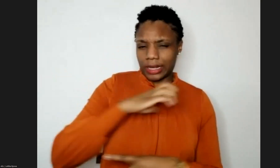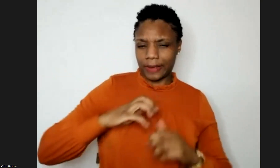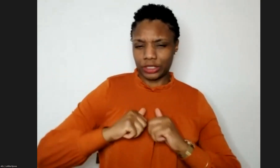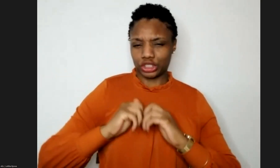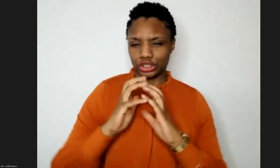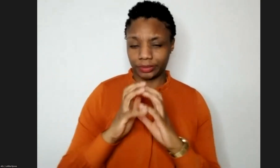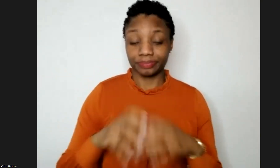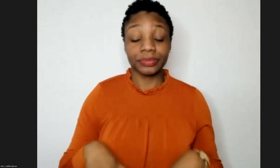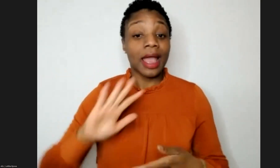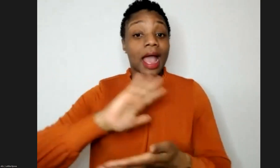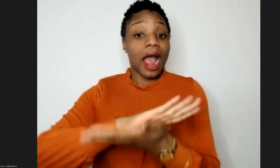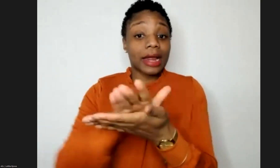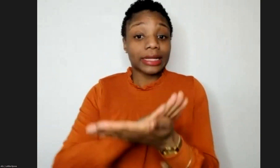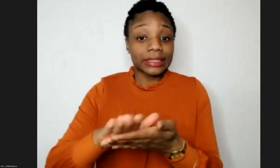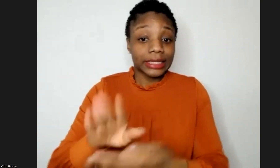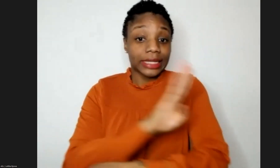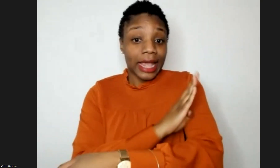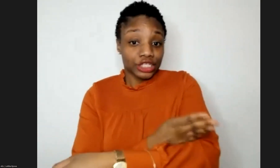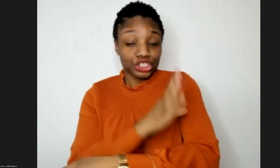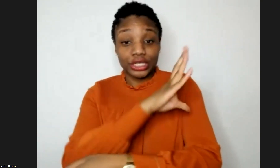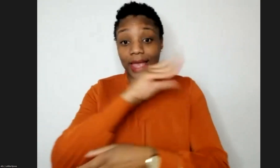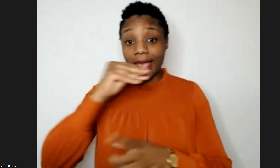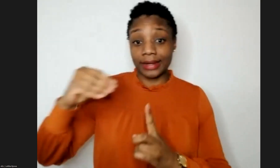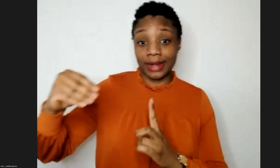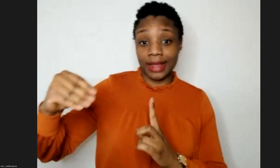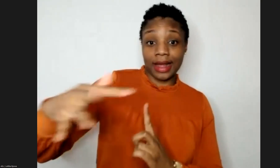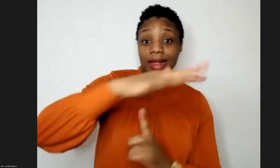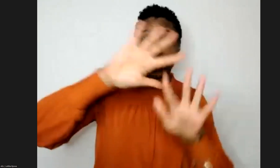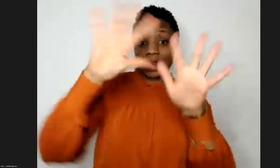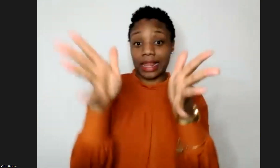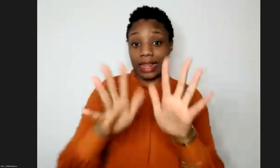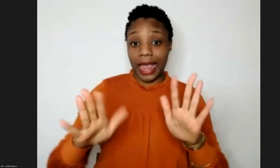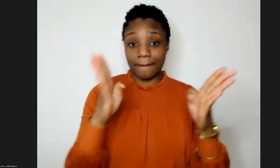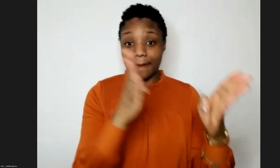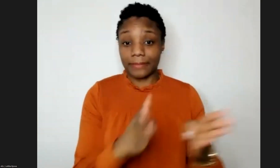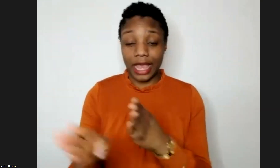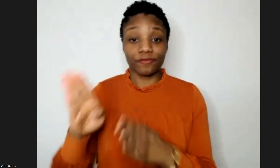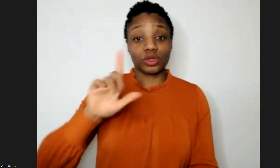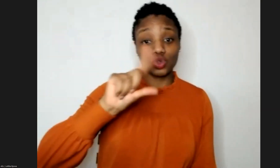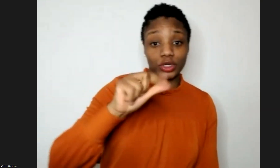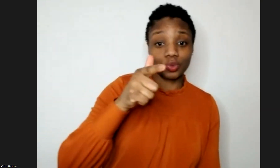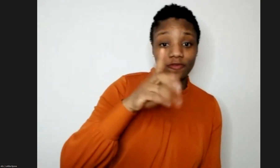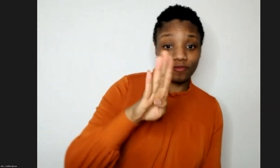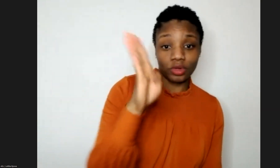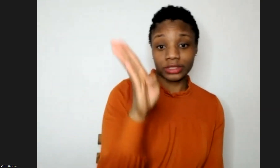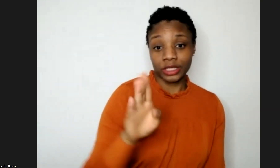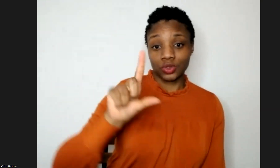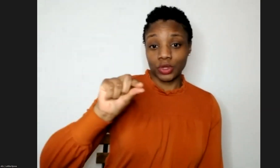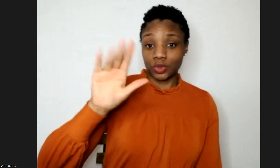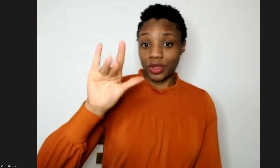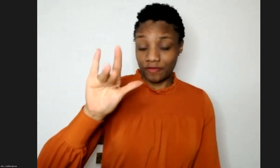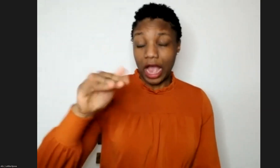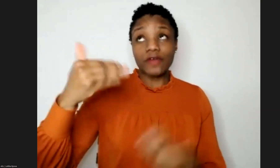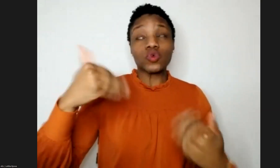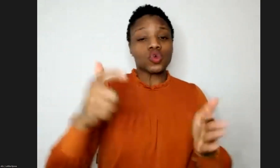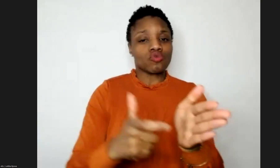our clean energy and climate plan for 2025 and 2030 and 2050 calls for a significant amount